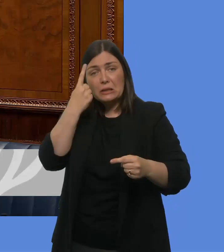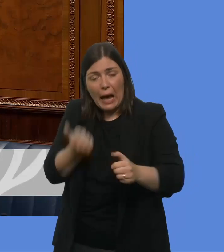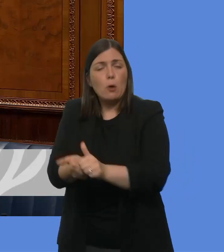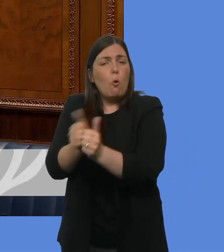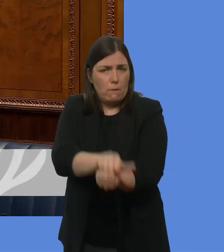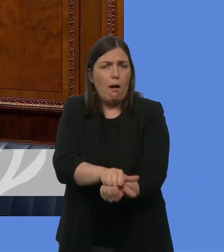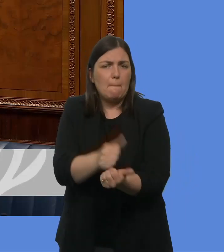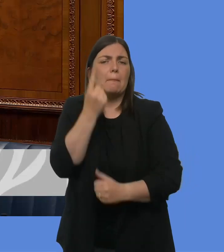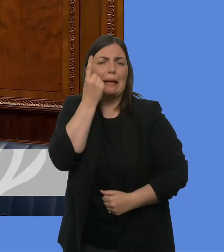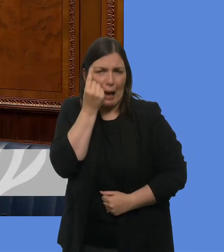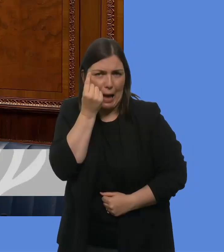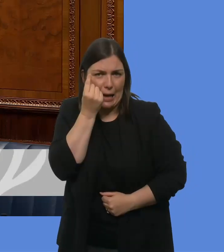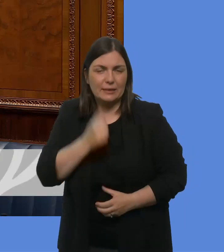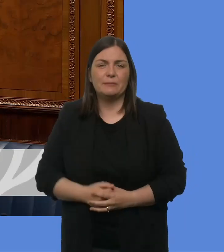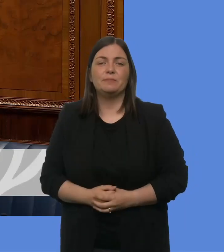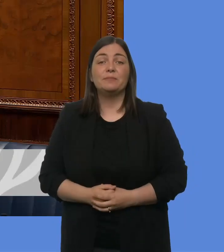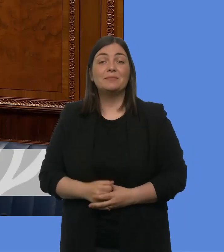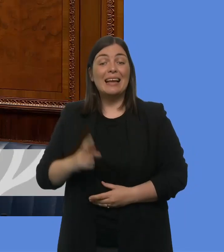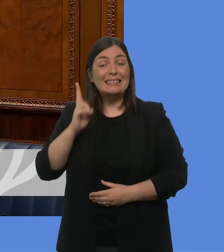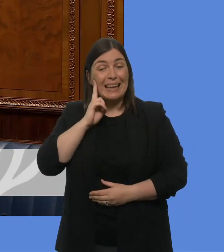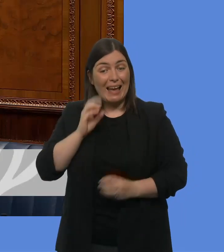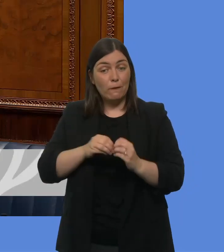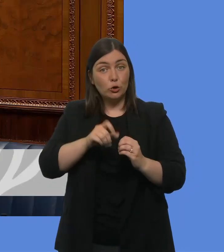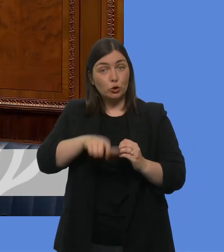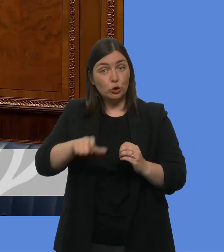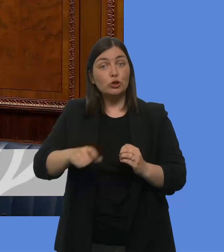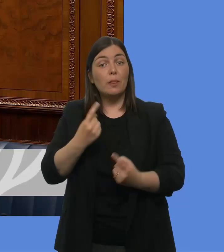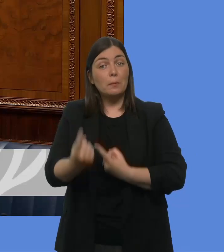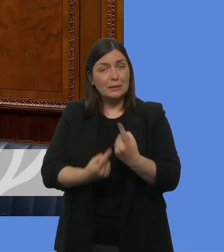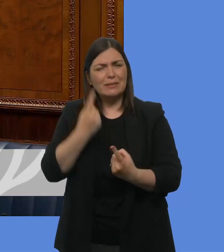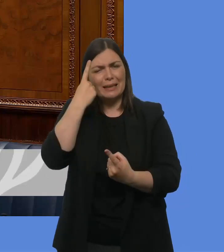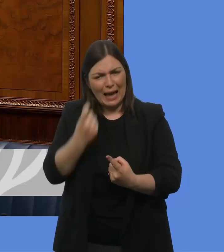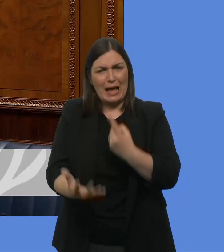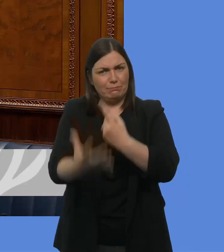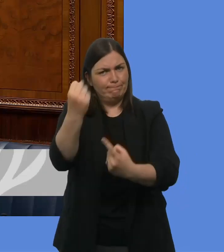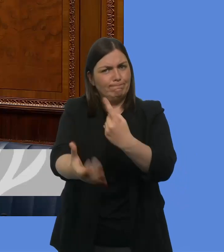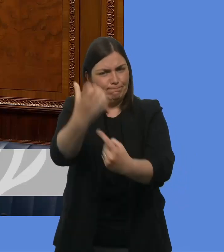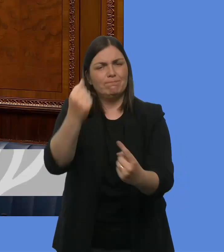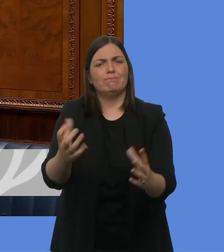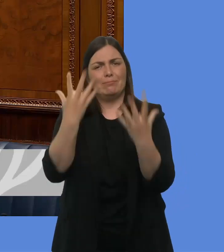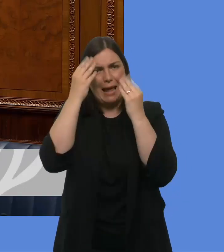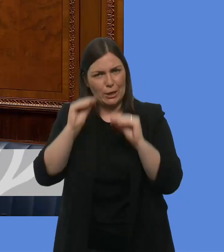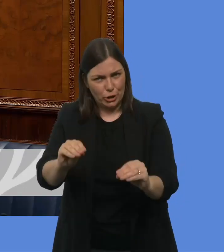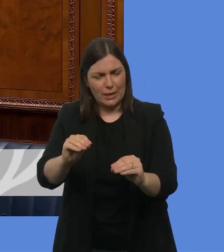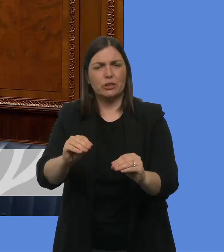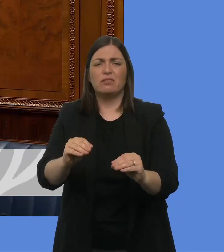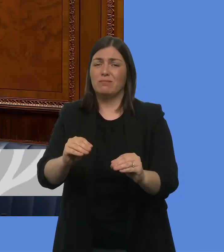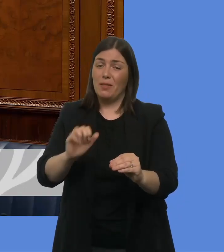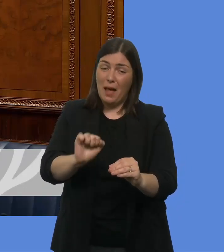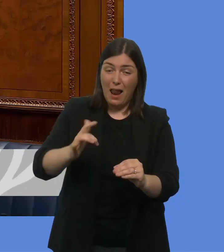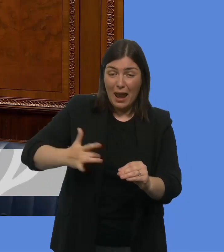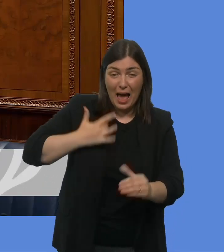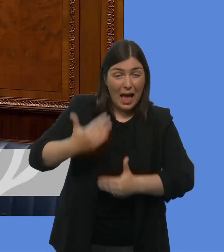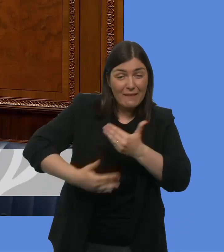and deaf learners may have every opportunity to succeed in education and lead rich and